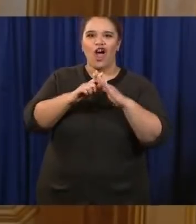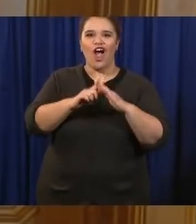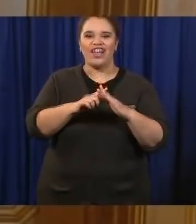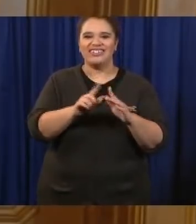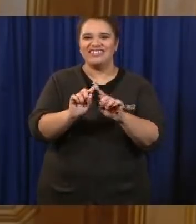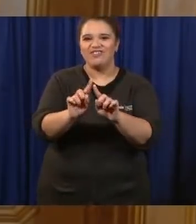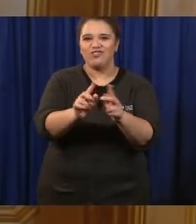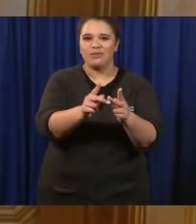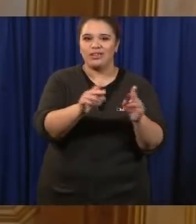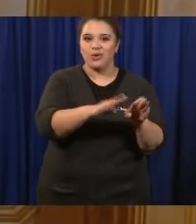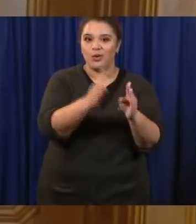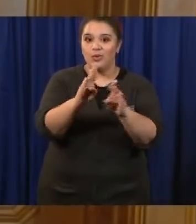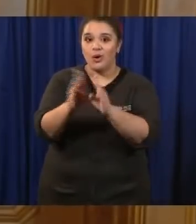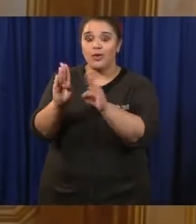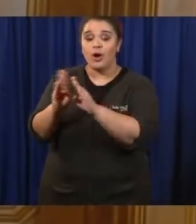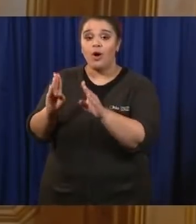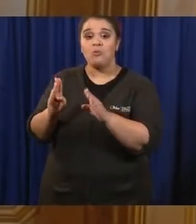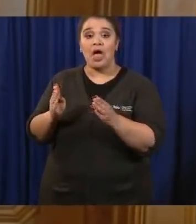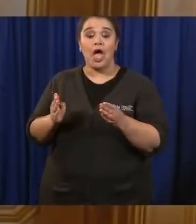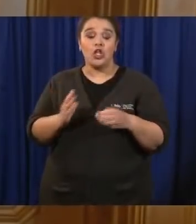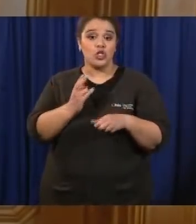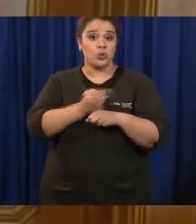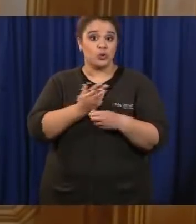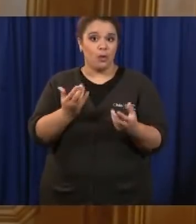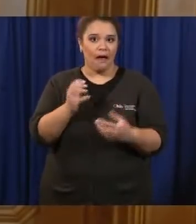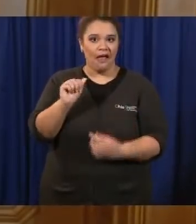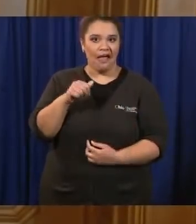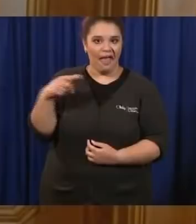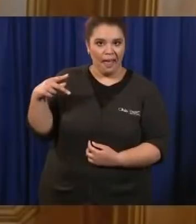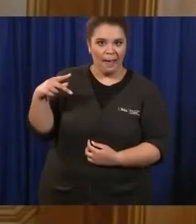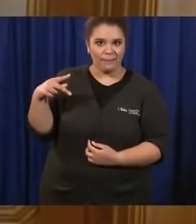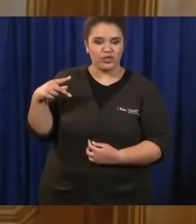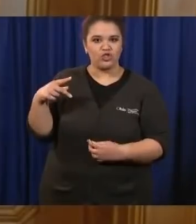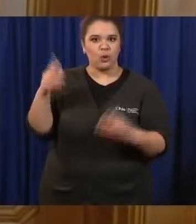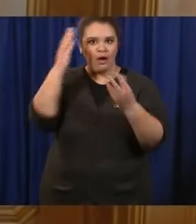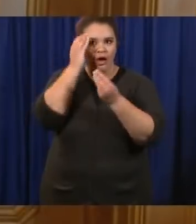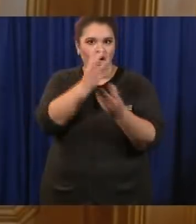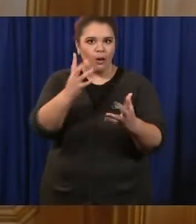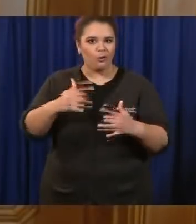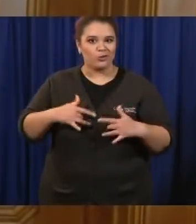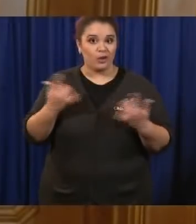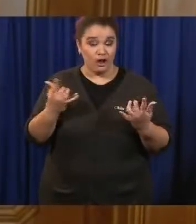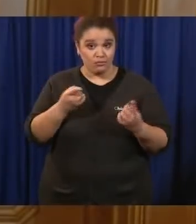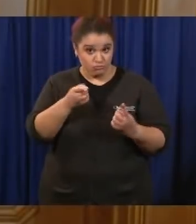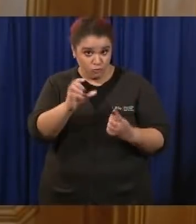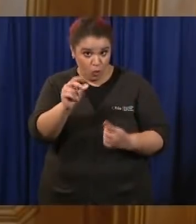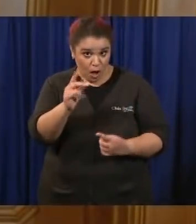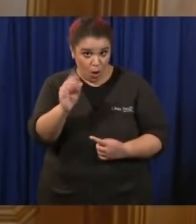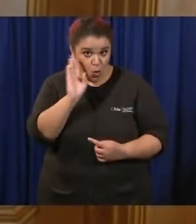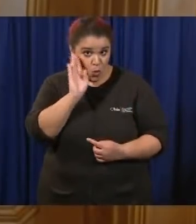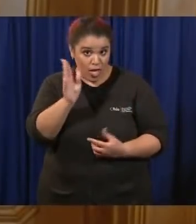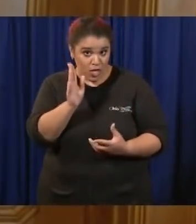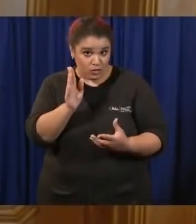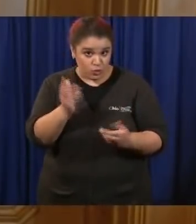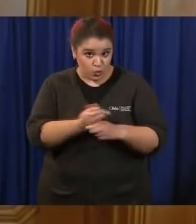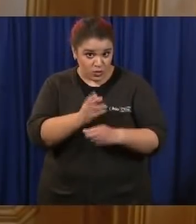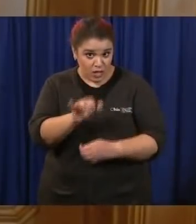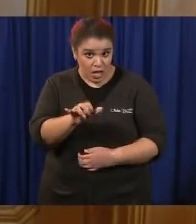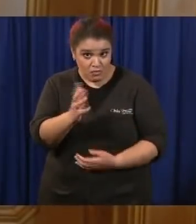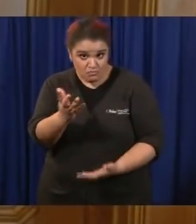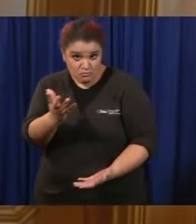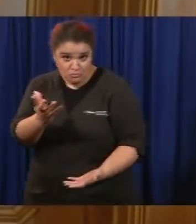that. Has Ohio given any thought to the idea of mobile apps? Yes. We certainly have, and we're looking at any kind of technology,